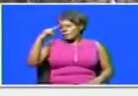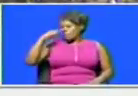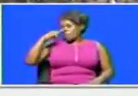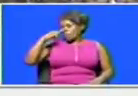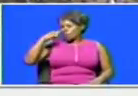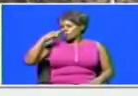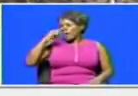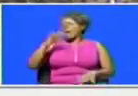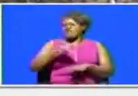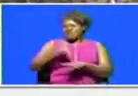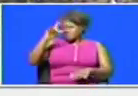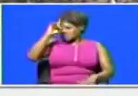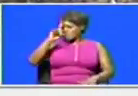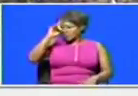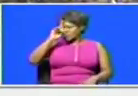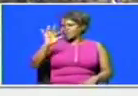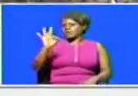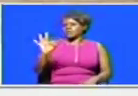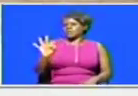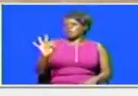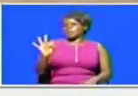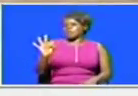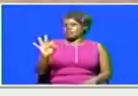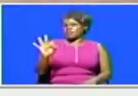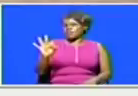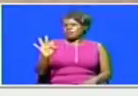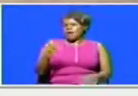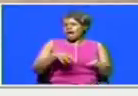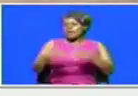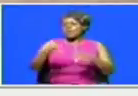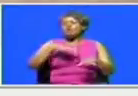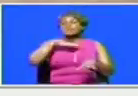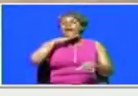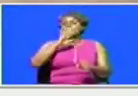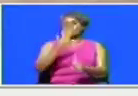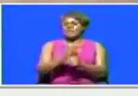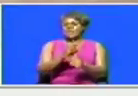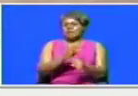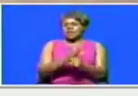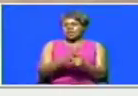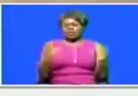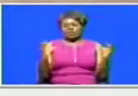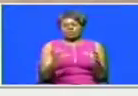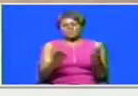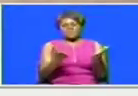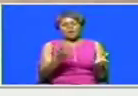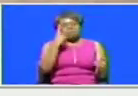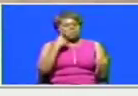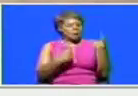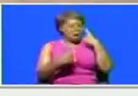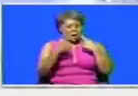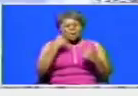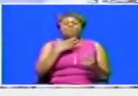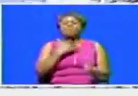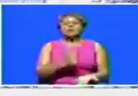counties are the most affected, having lost a large portion of their livestock, and the residents are now crying out for